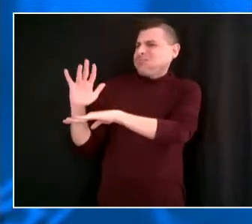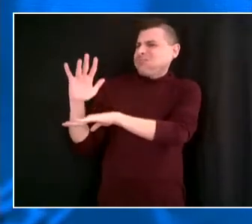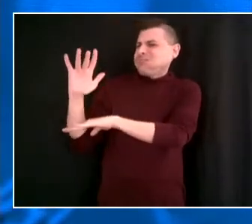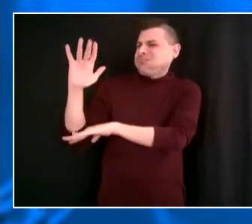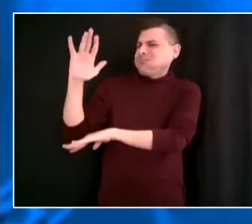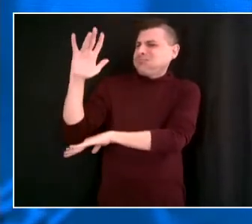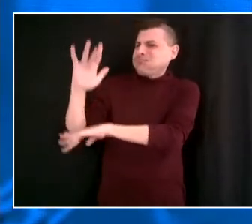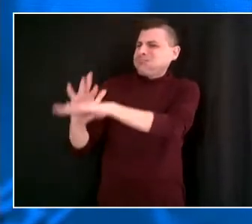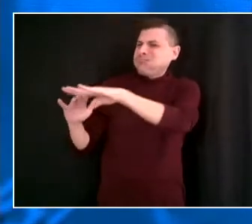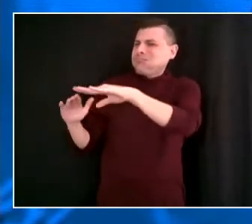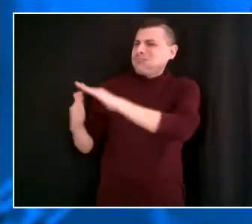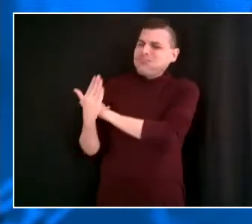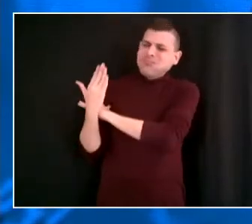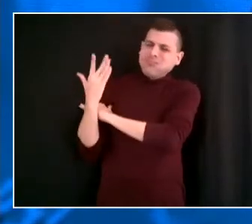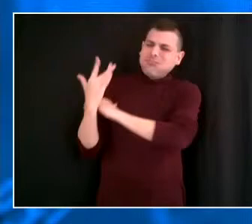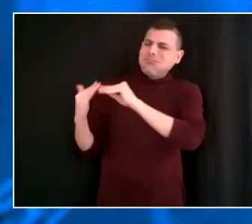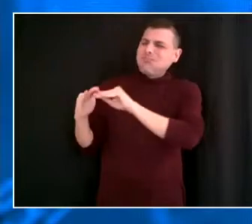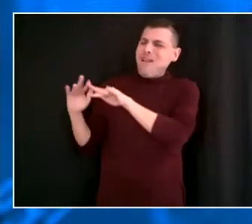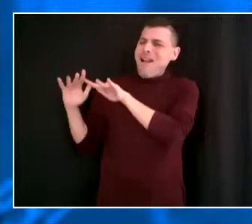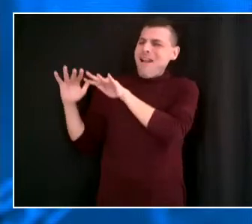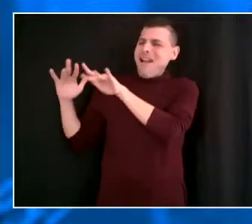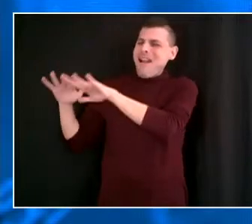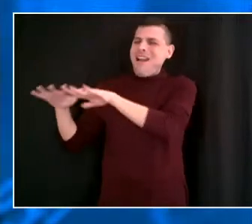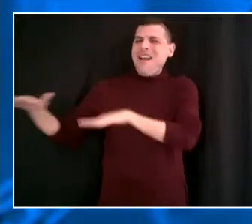oceans white with foam.